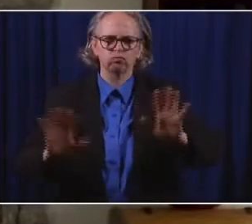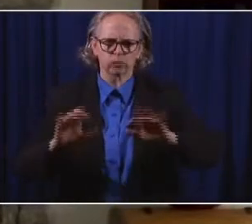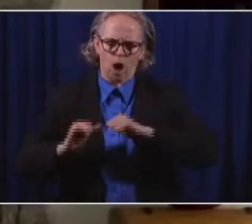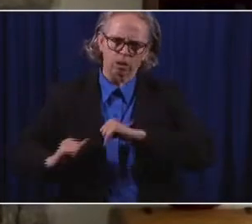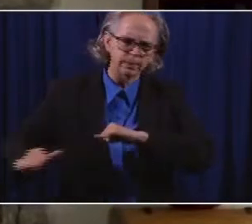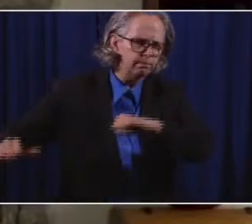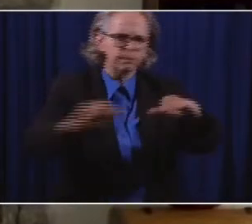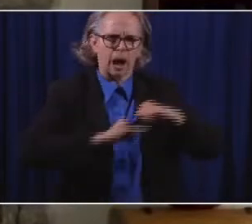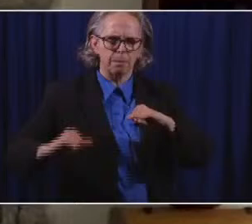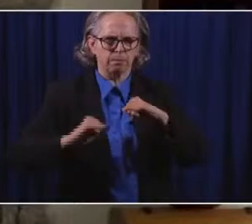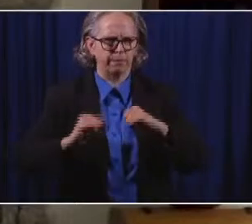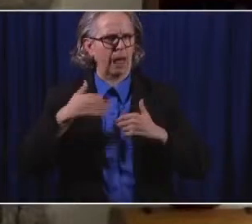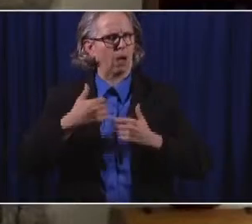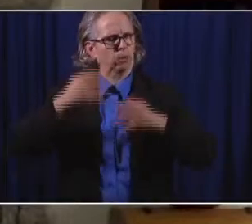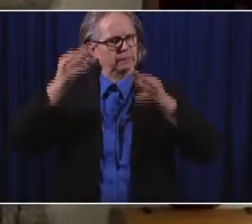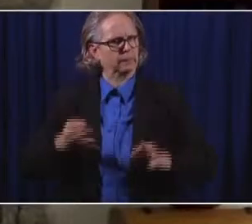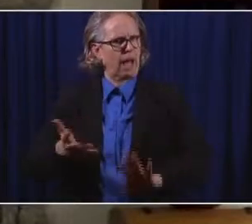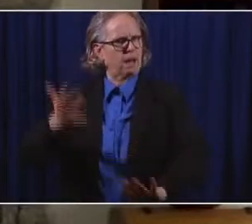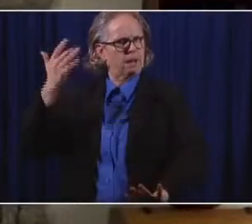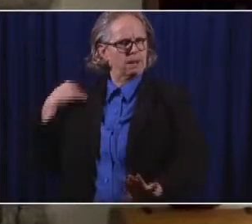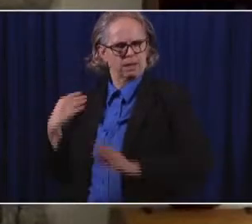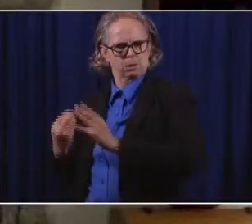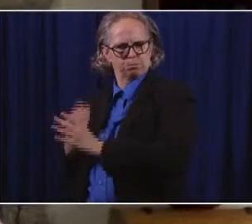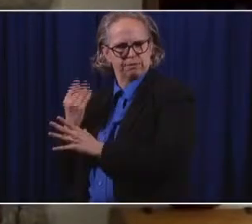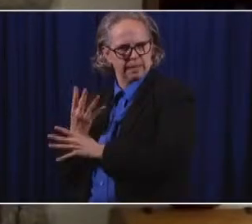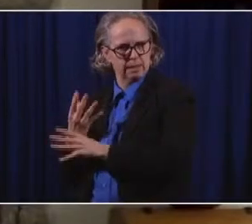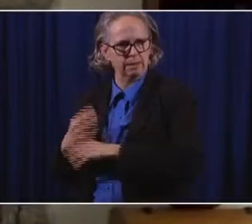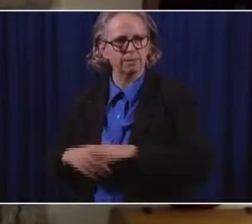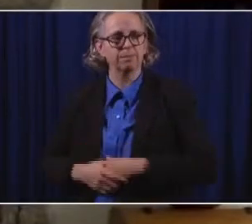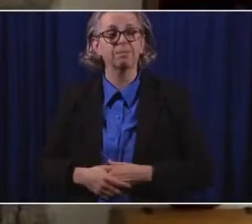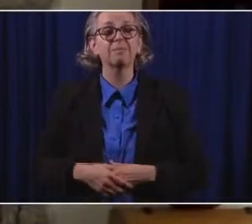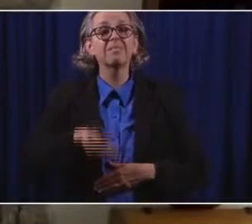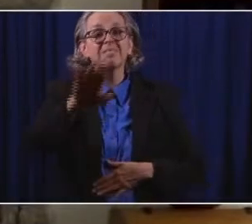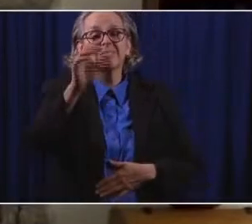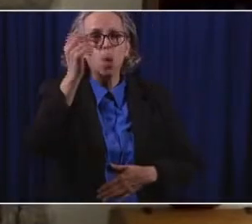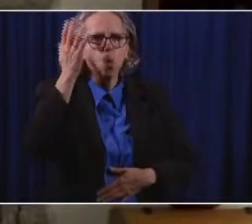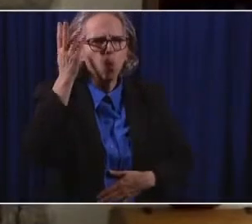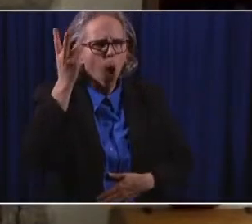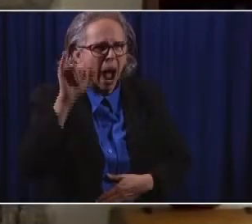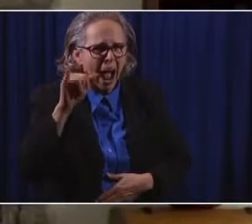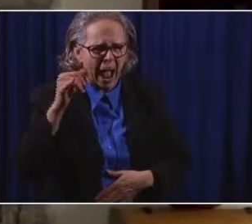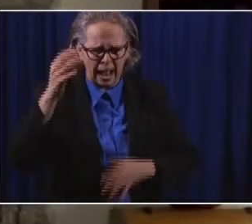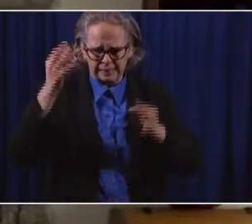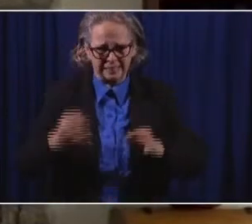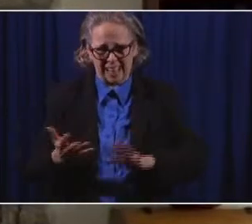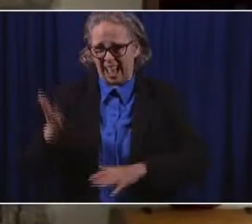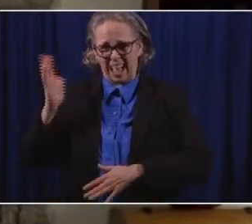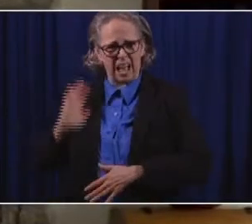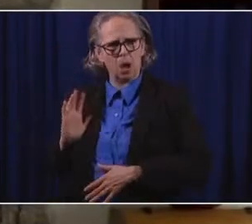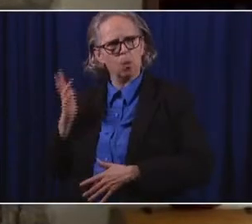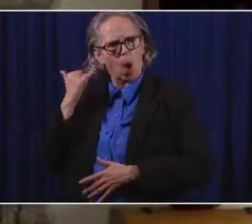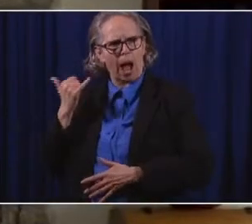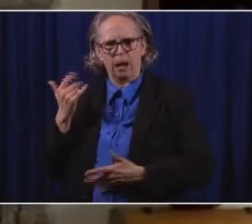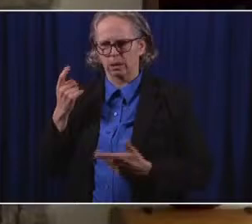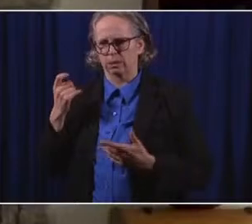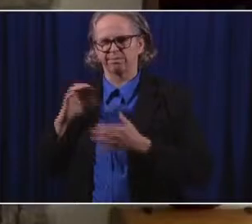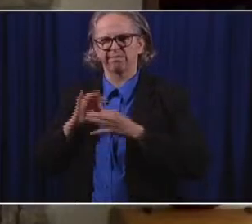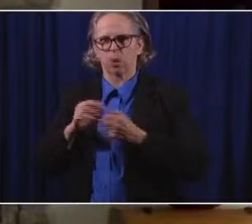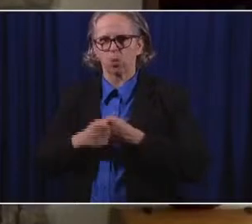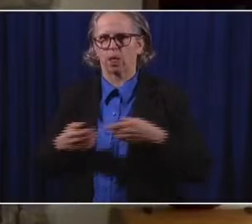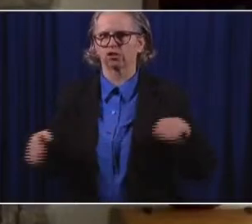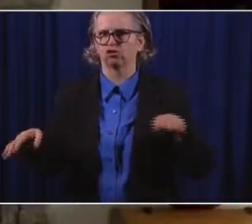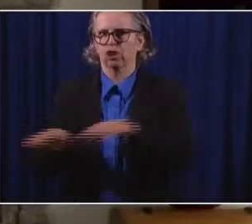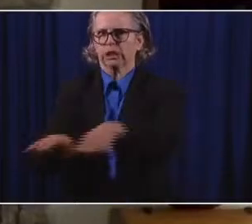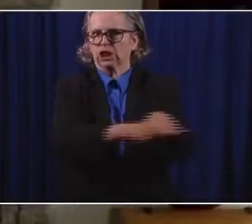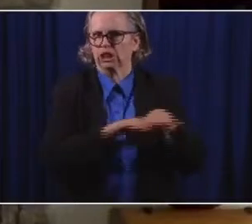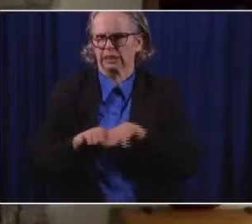you're making a distinction. But that had to do with shutdown. What we're talking about now is